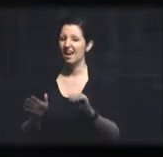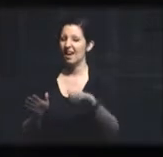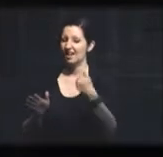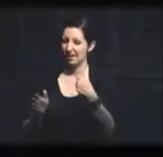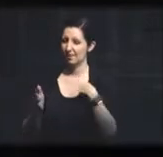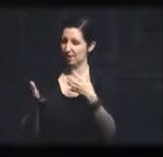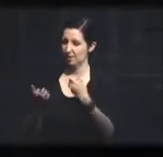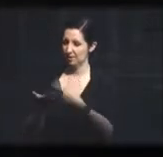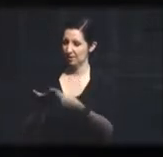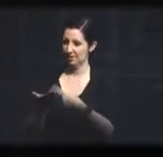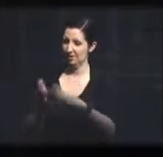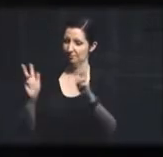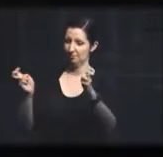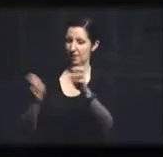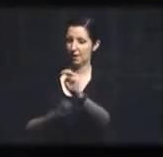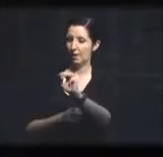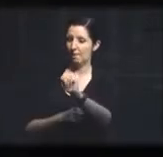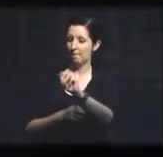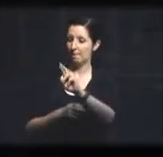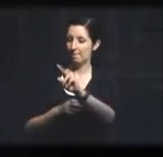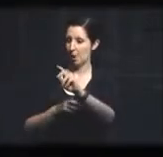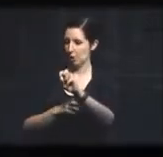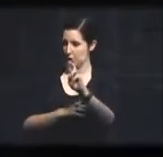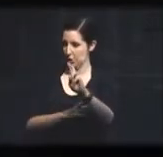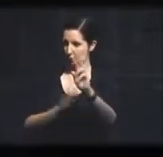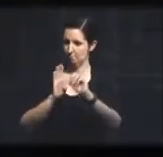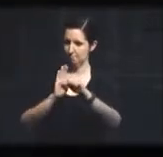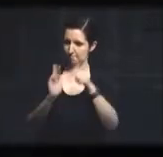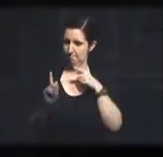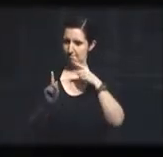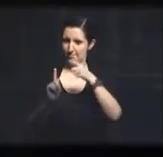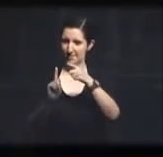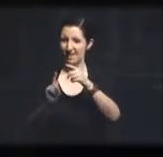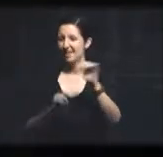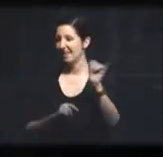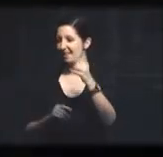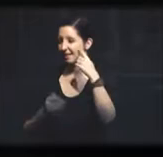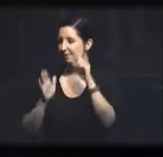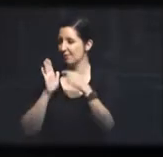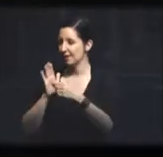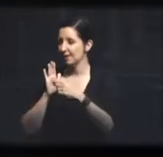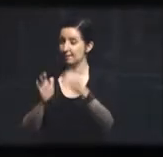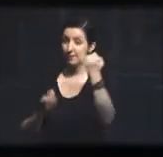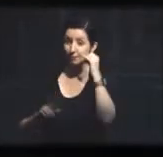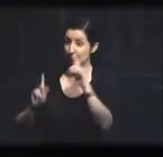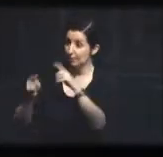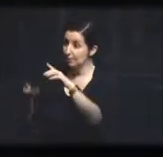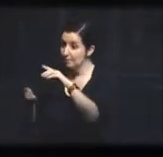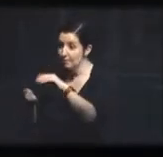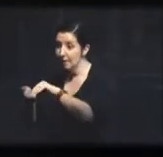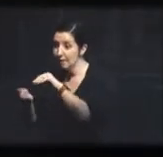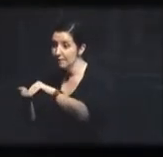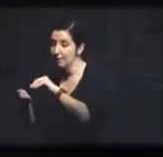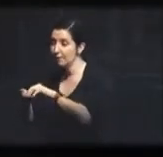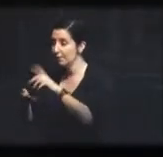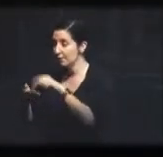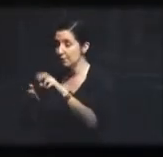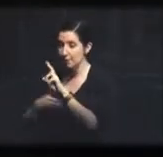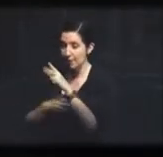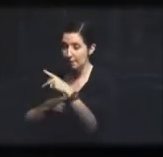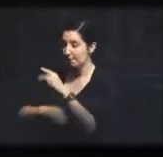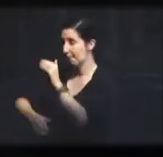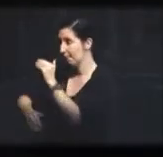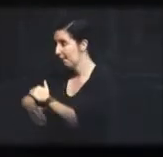these markers as being sort of like healthy. You know, you go to the doctor for your checkup, and you get your blood pressure number and your pulse rate and your